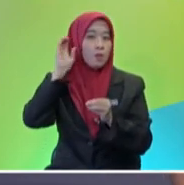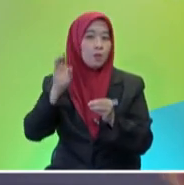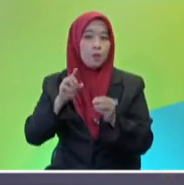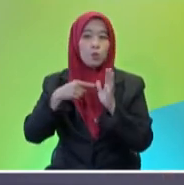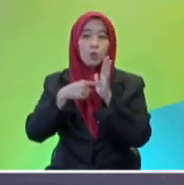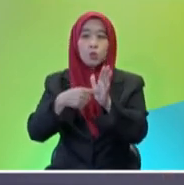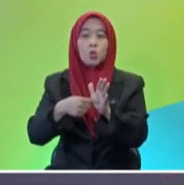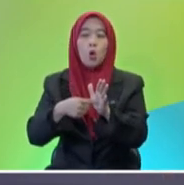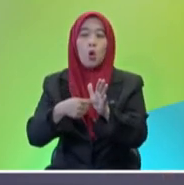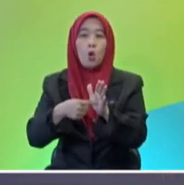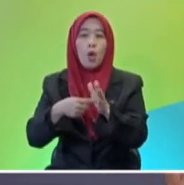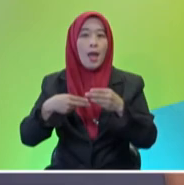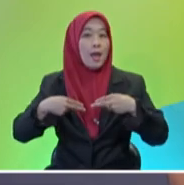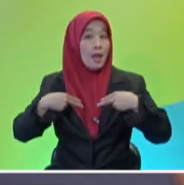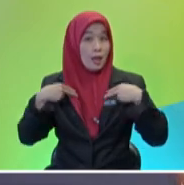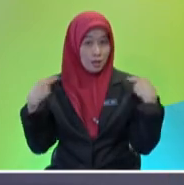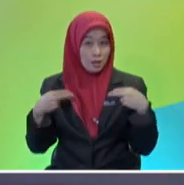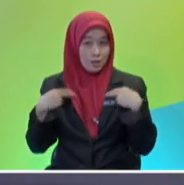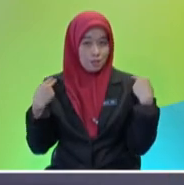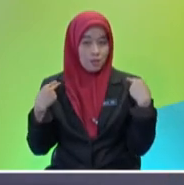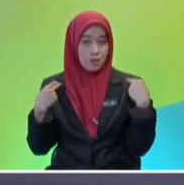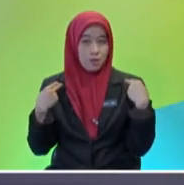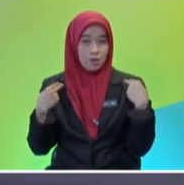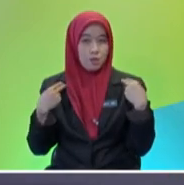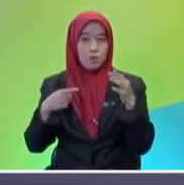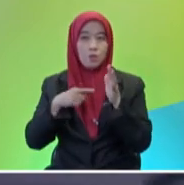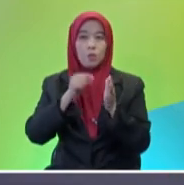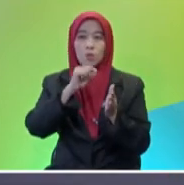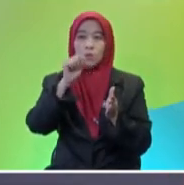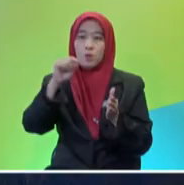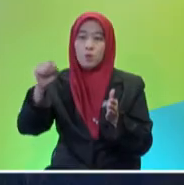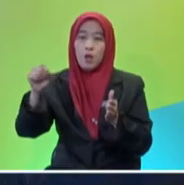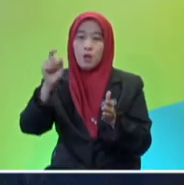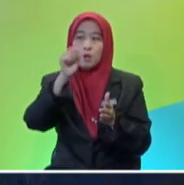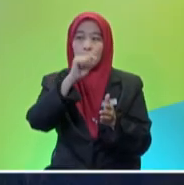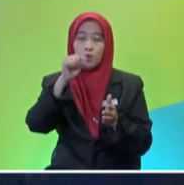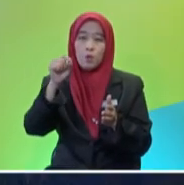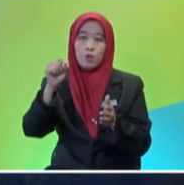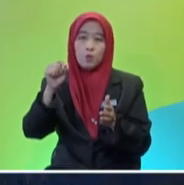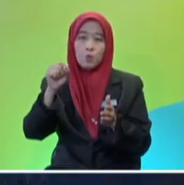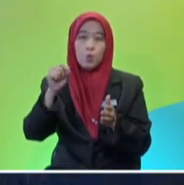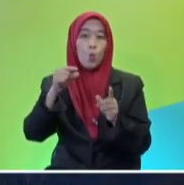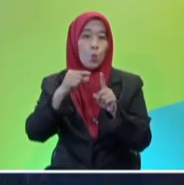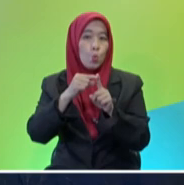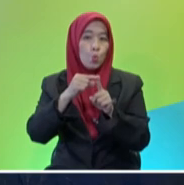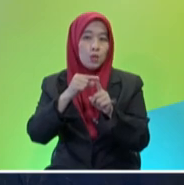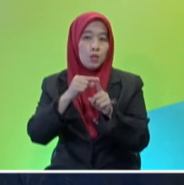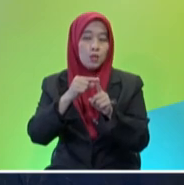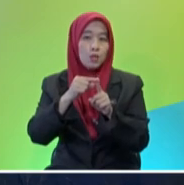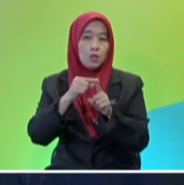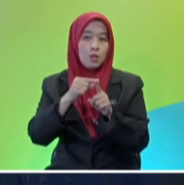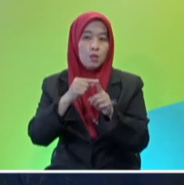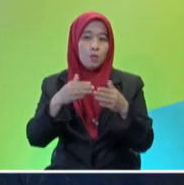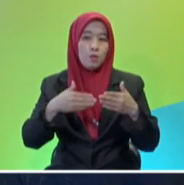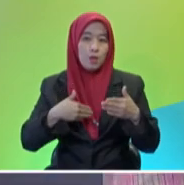happy. Okay, the first picture is happy. So we are going to write the words. We are going to copyright the words here, okay? Mm-hmm. Before that,